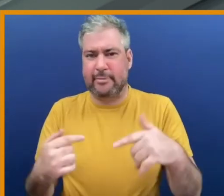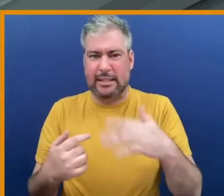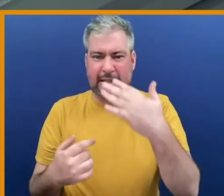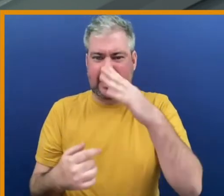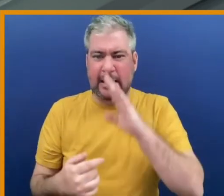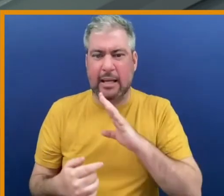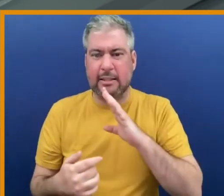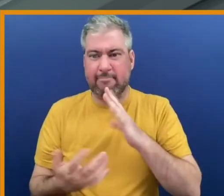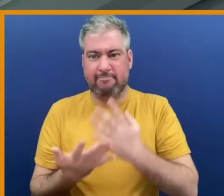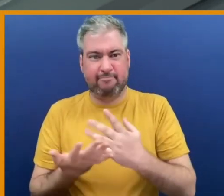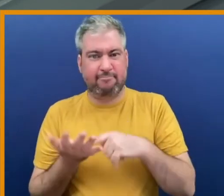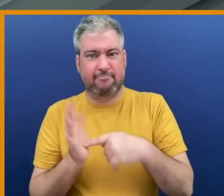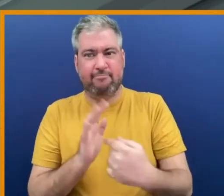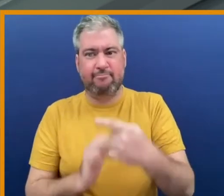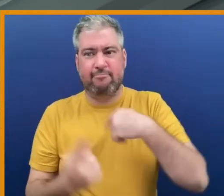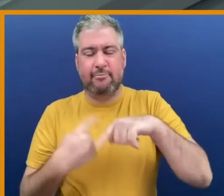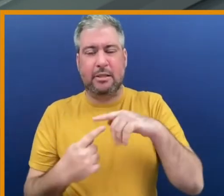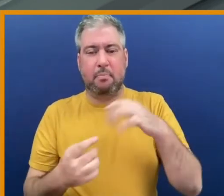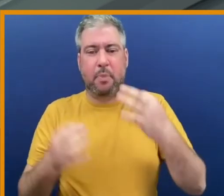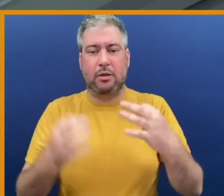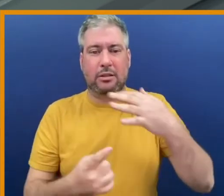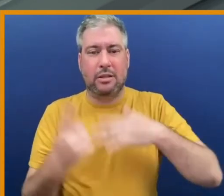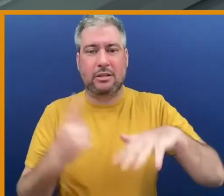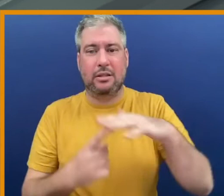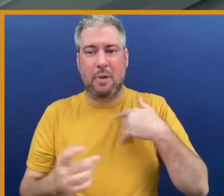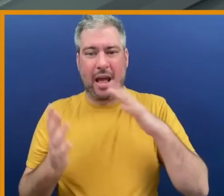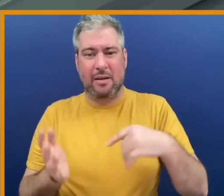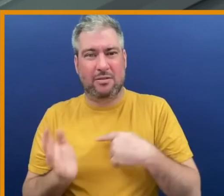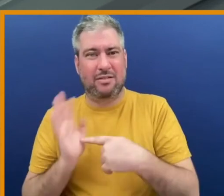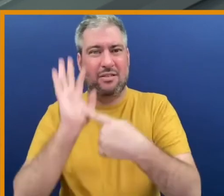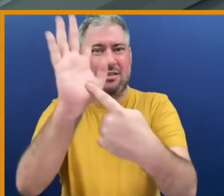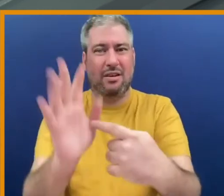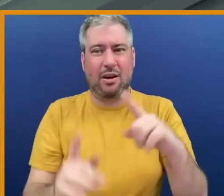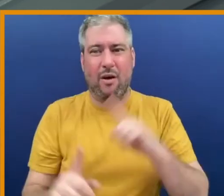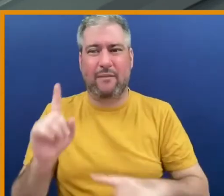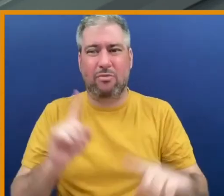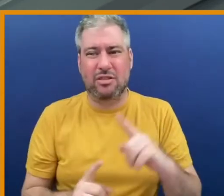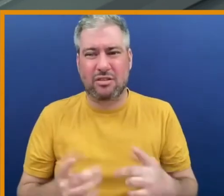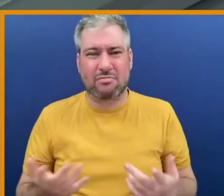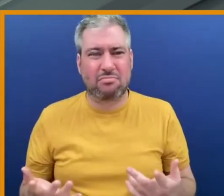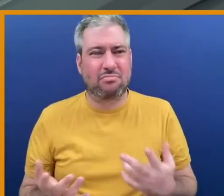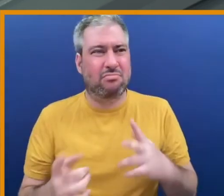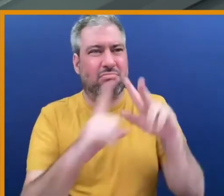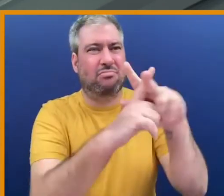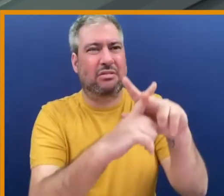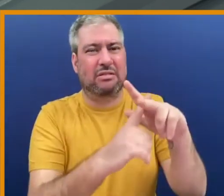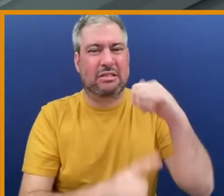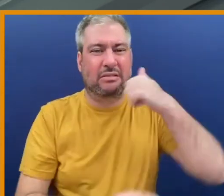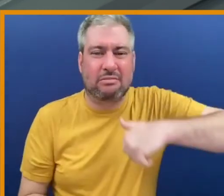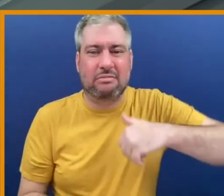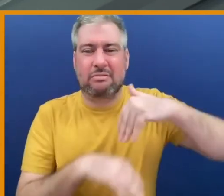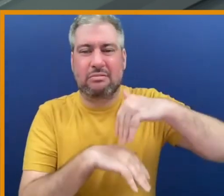conference to tackle sleaze and to deal with things such as Partygate. It's reflective not only